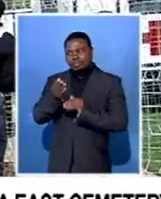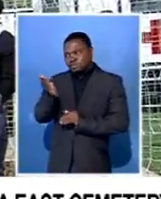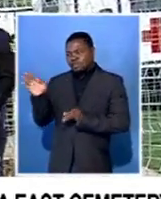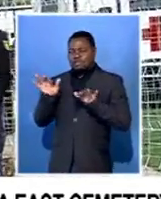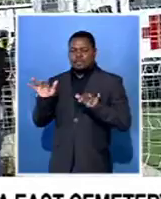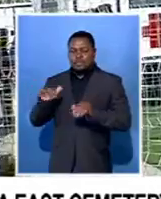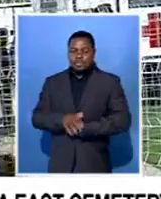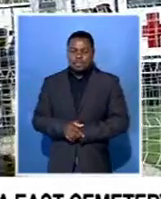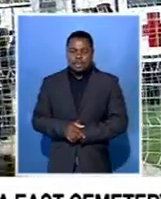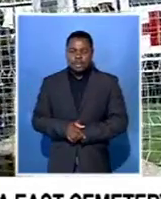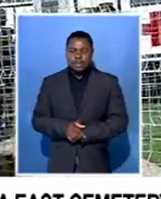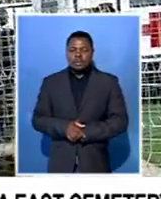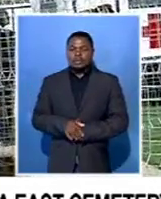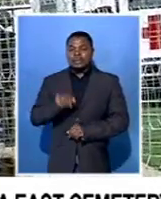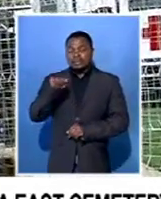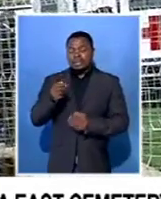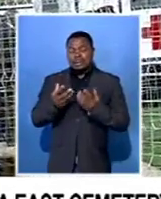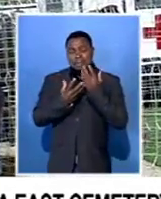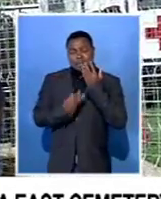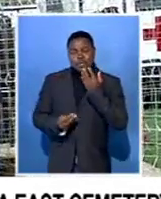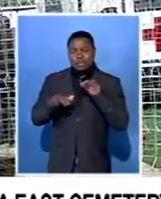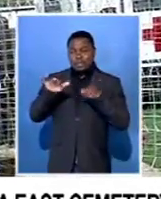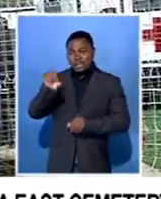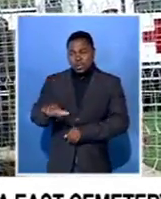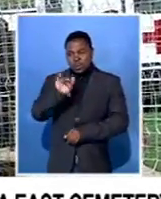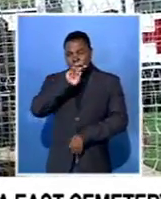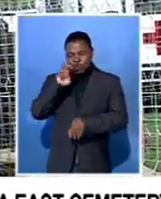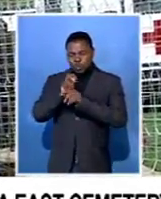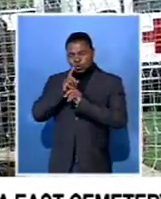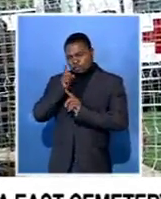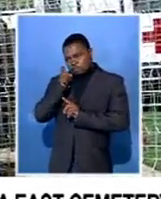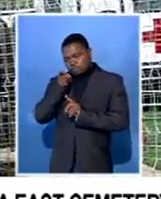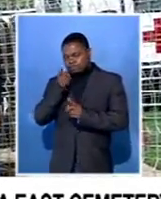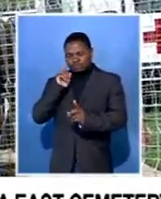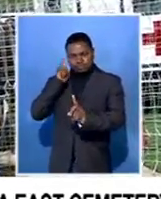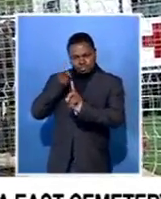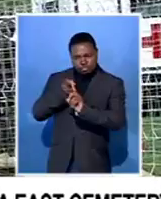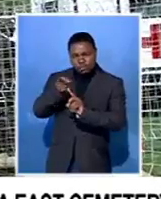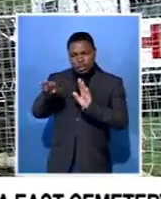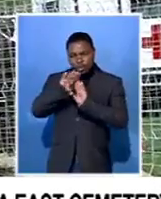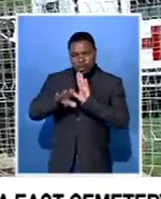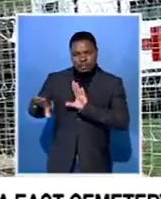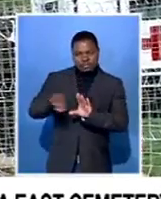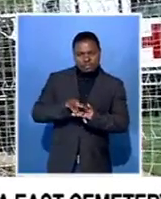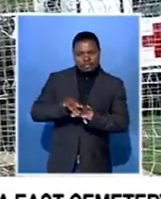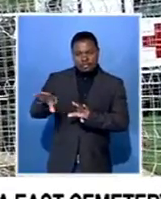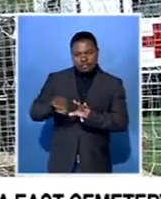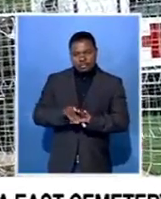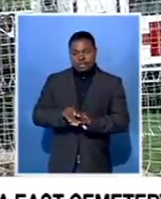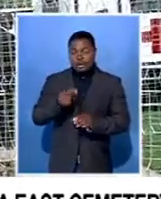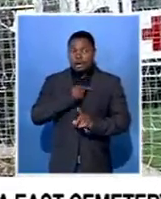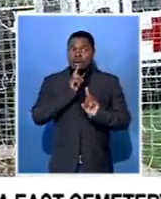that the very poorest of our country should be targeted in our programs and all of our programs. And in answer to your